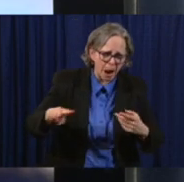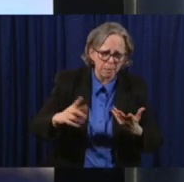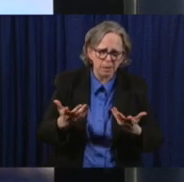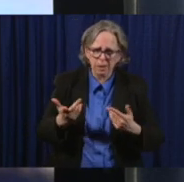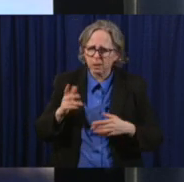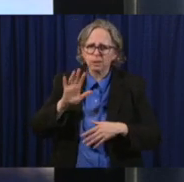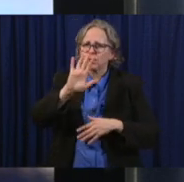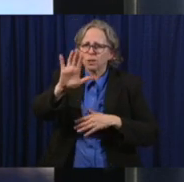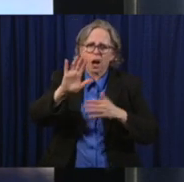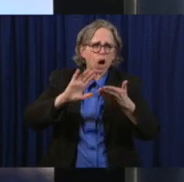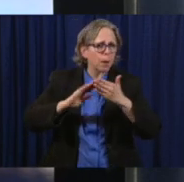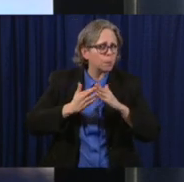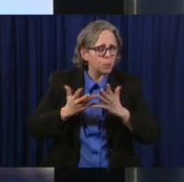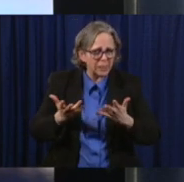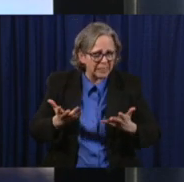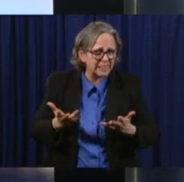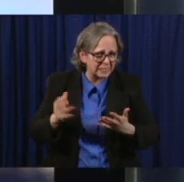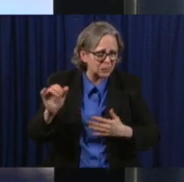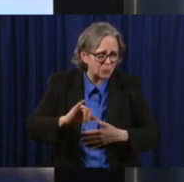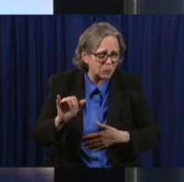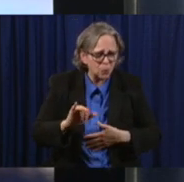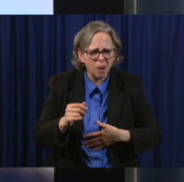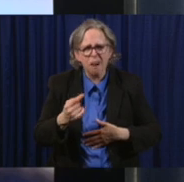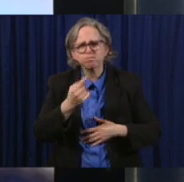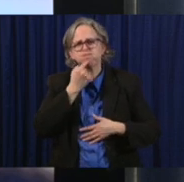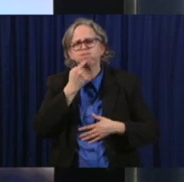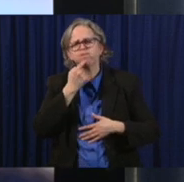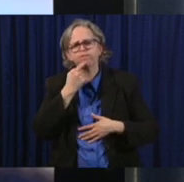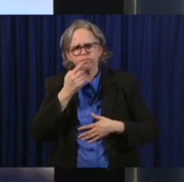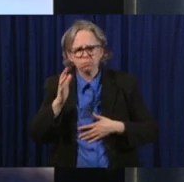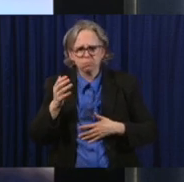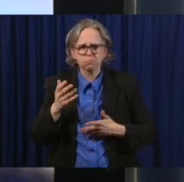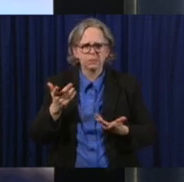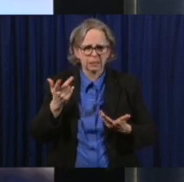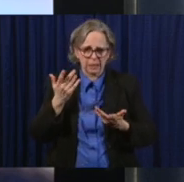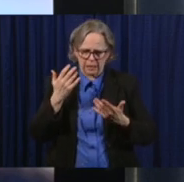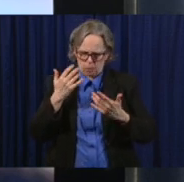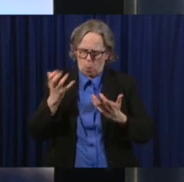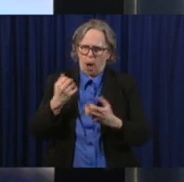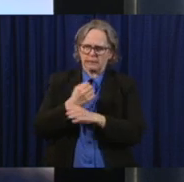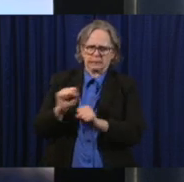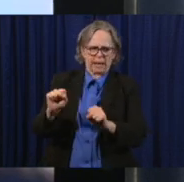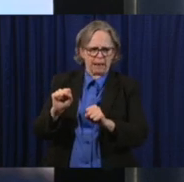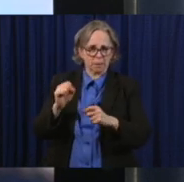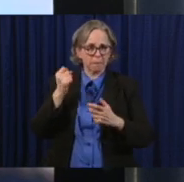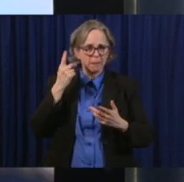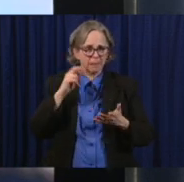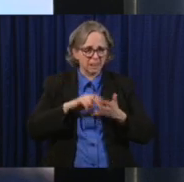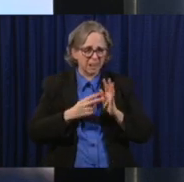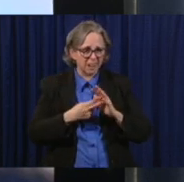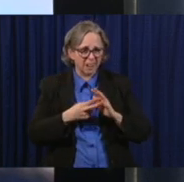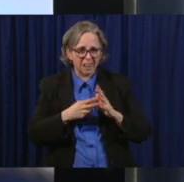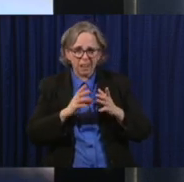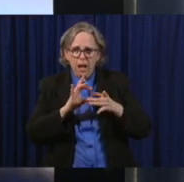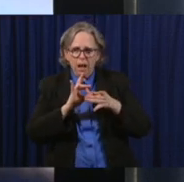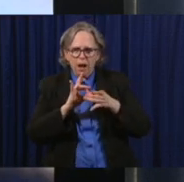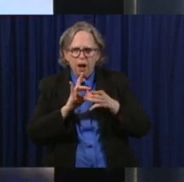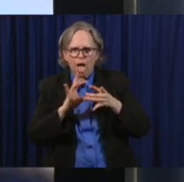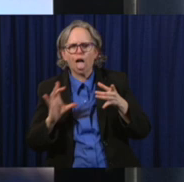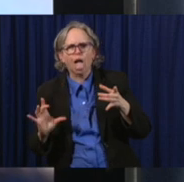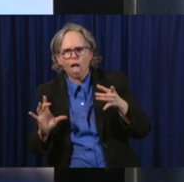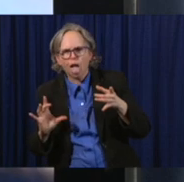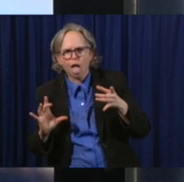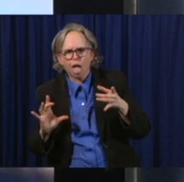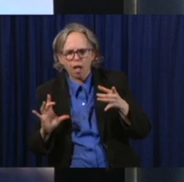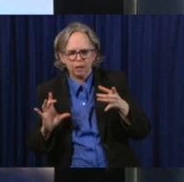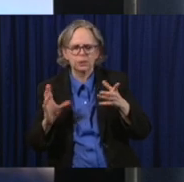because of their own desire to keep themselves safe, some of the connections that they're used to have been changed. They